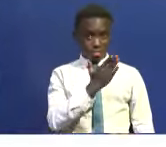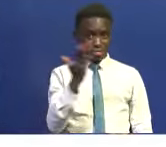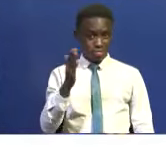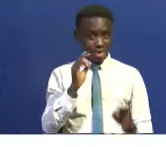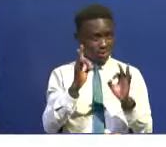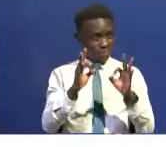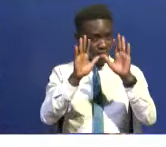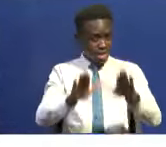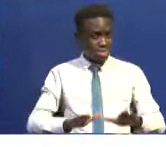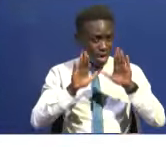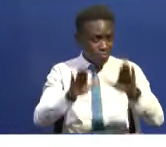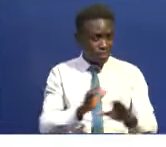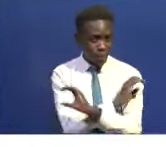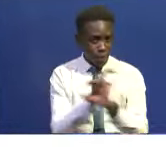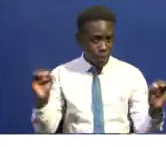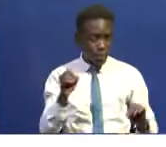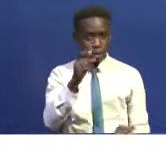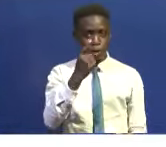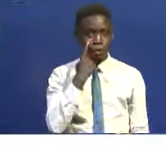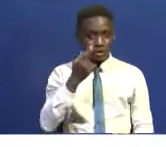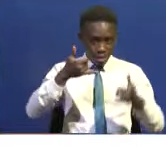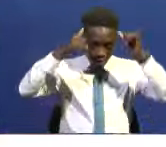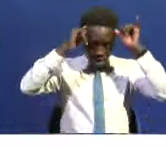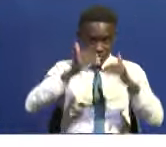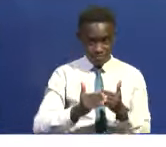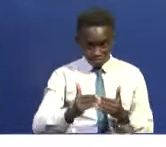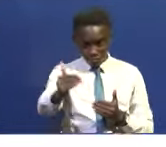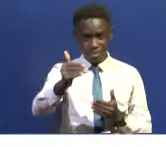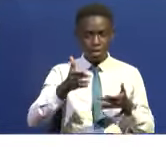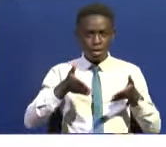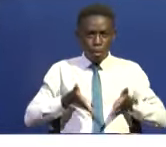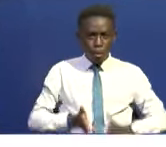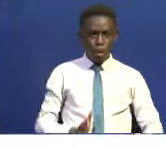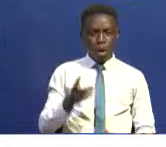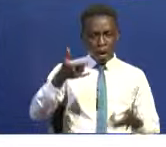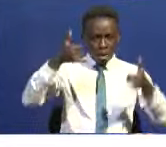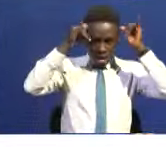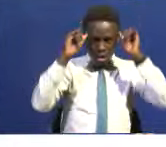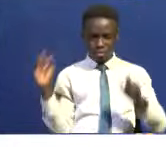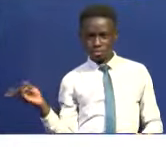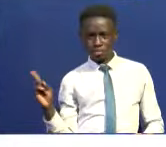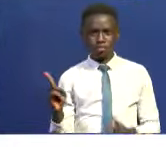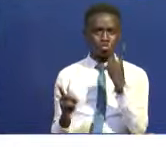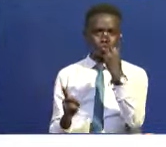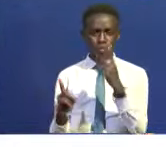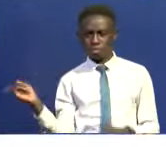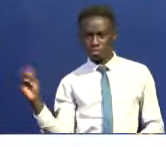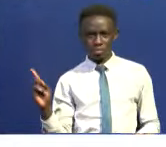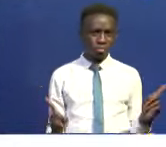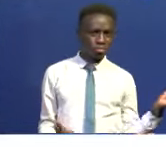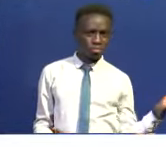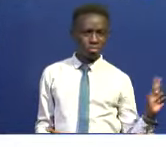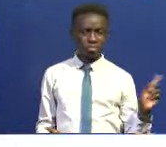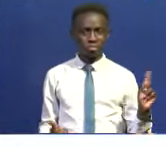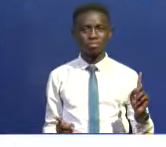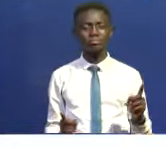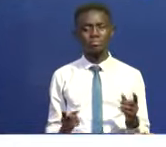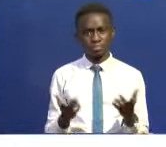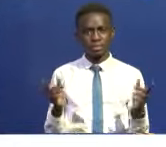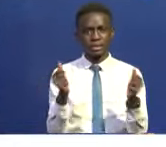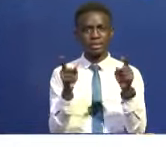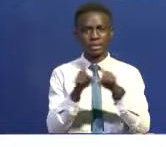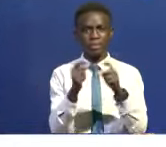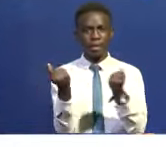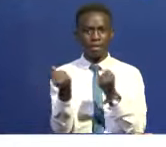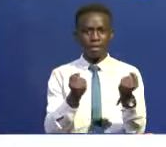miwili. Kama waipa ya gari, moja pa day na ingine pa day. Stoning the bishops or trying to kill the messenger will